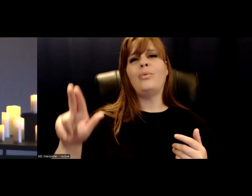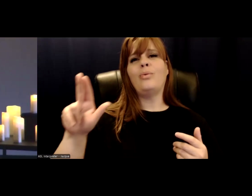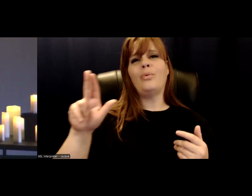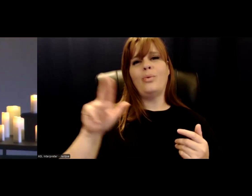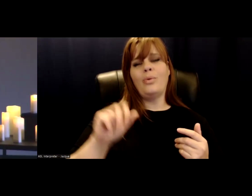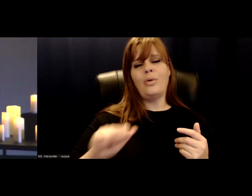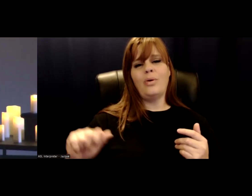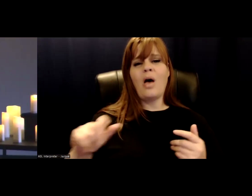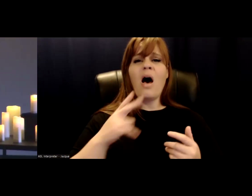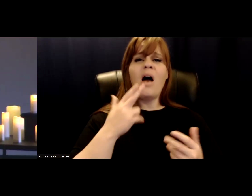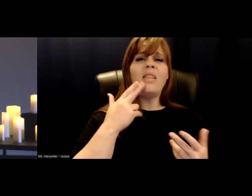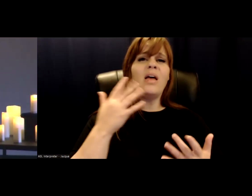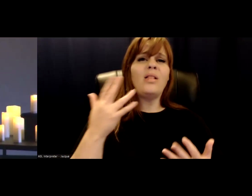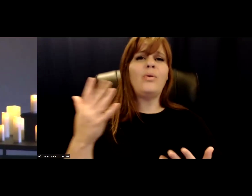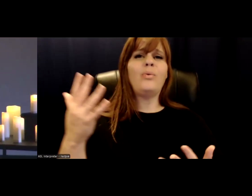Hallelujah.